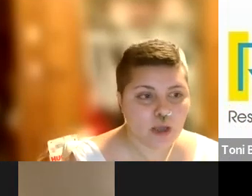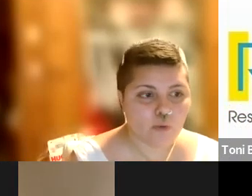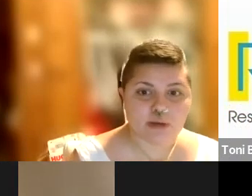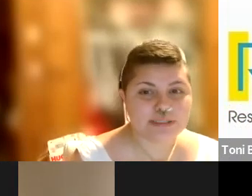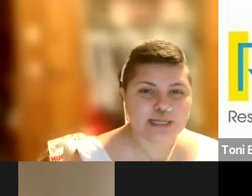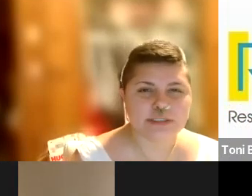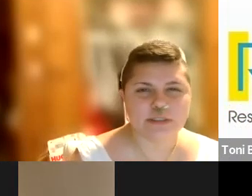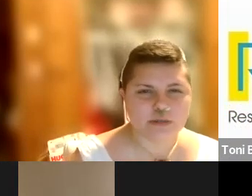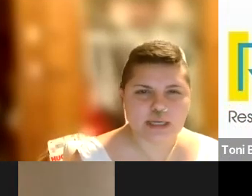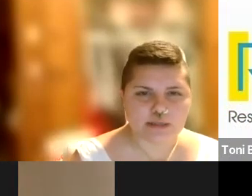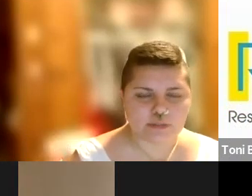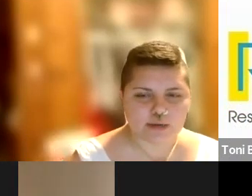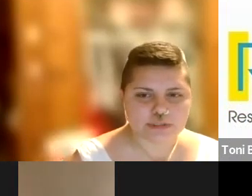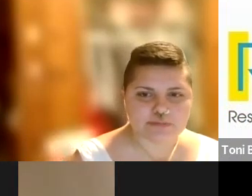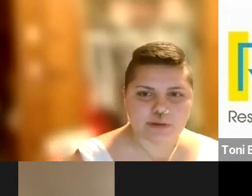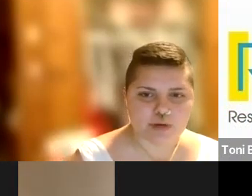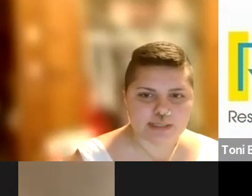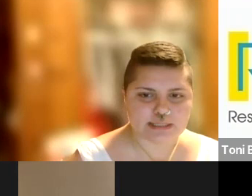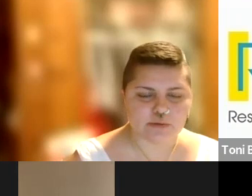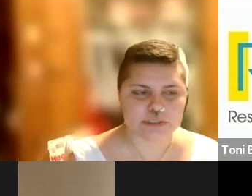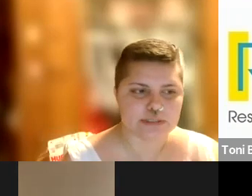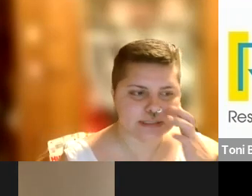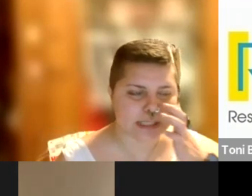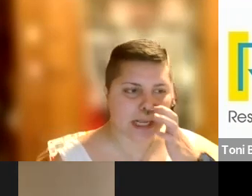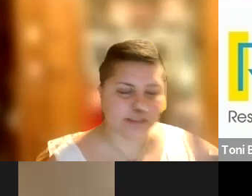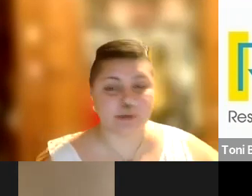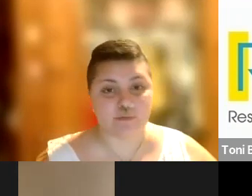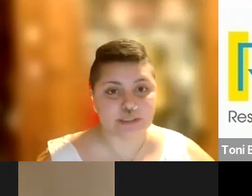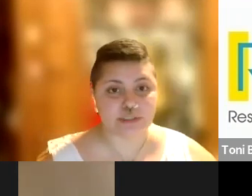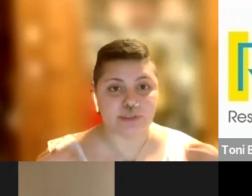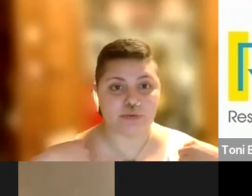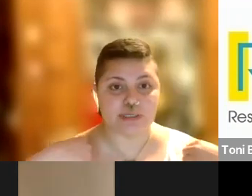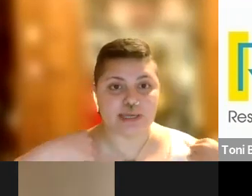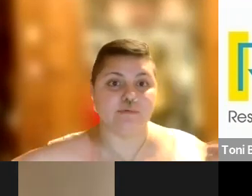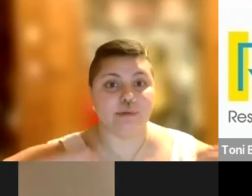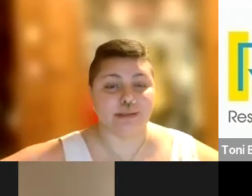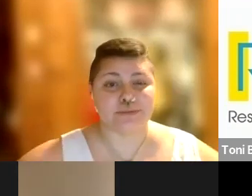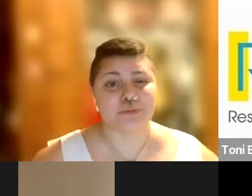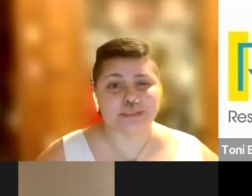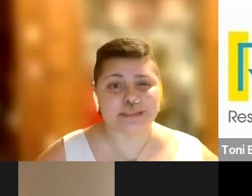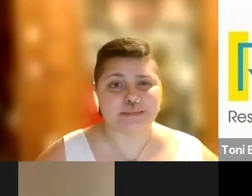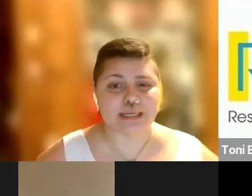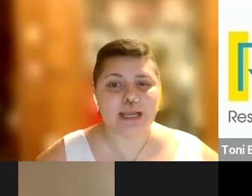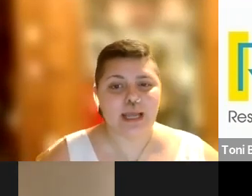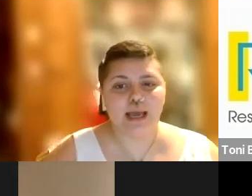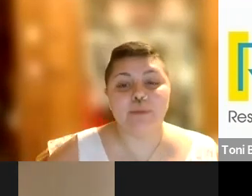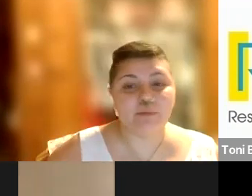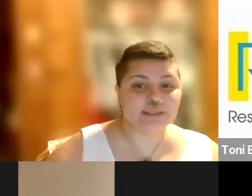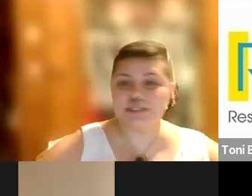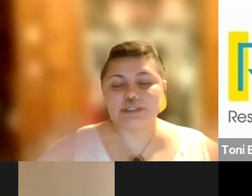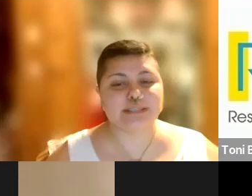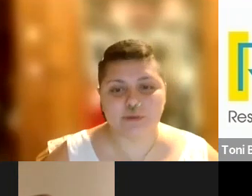me, when I wasn't actually learning anything. I was just memorizing, which goes into like a deeper conversation we don't need to have about like the school system and